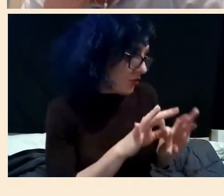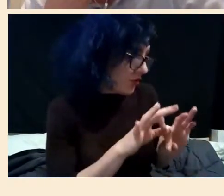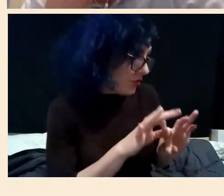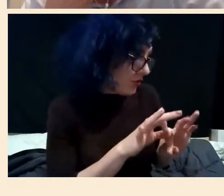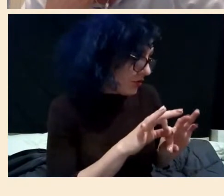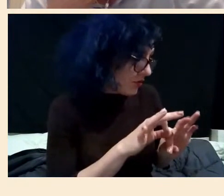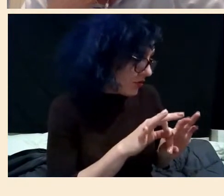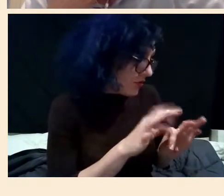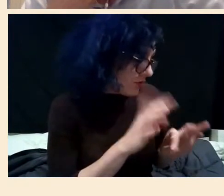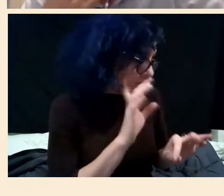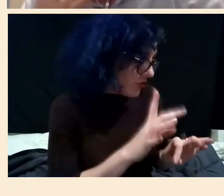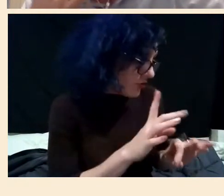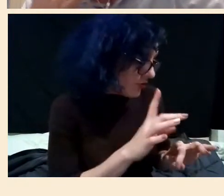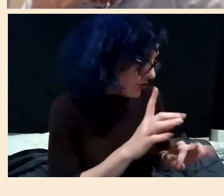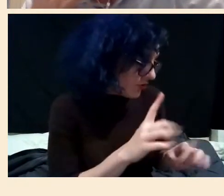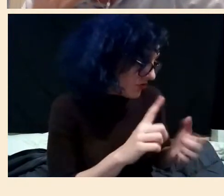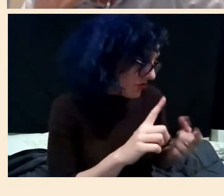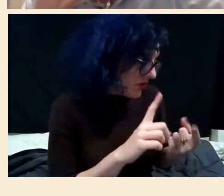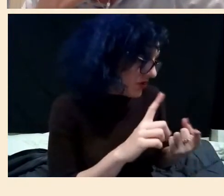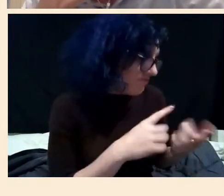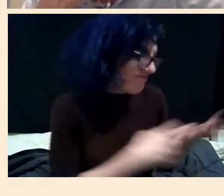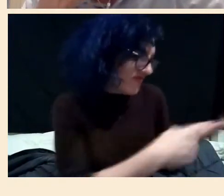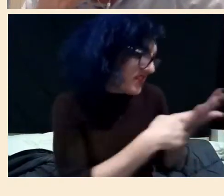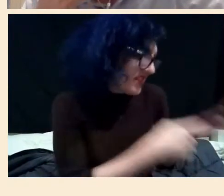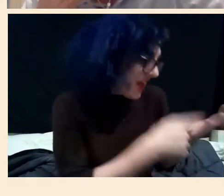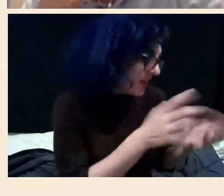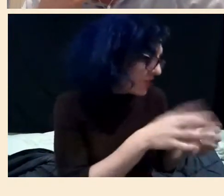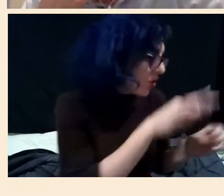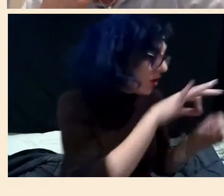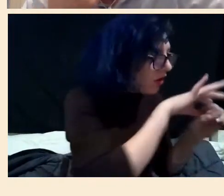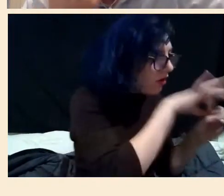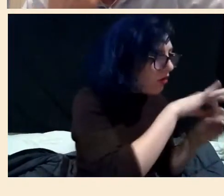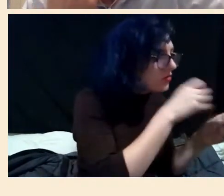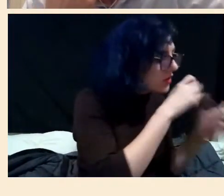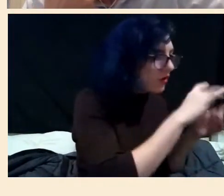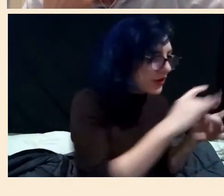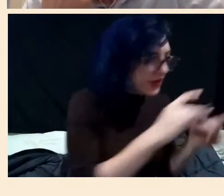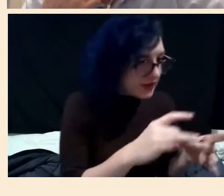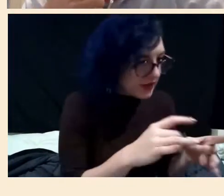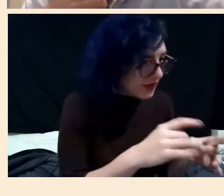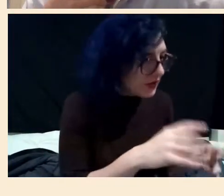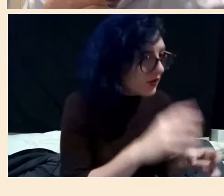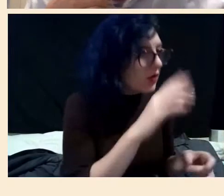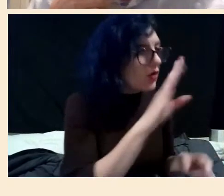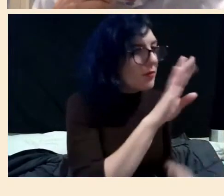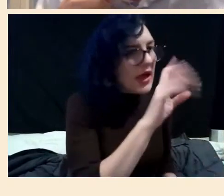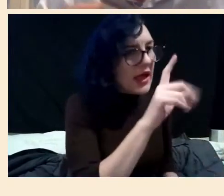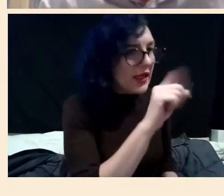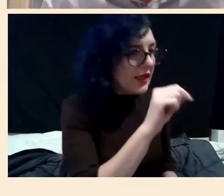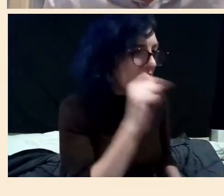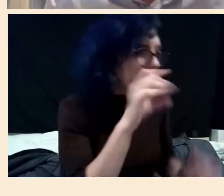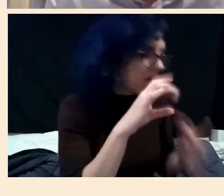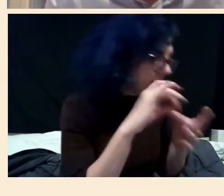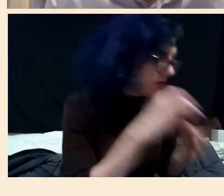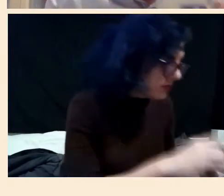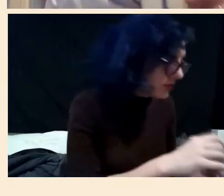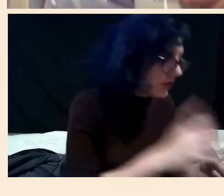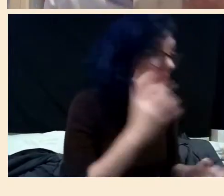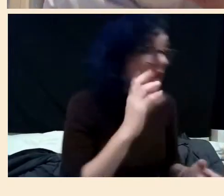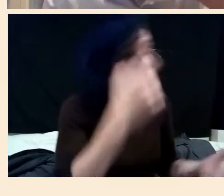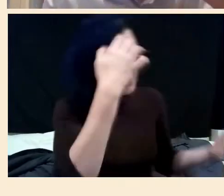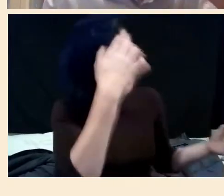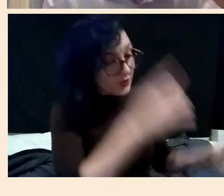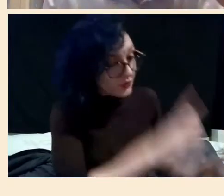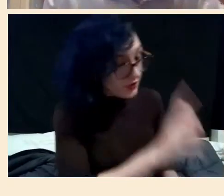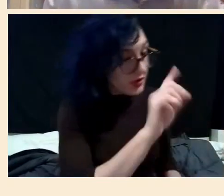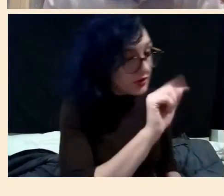the Secretary of State's office. Now, I agree with Secretary of State Dennis Richardson. After questioning